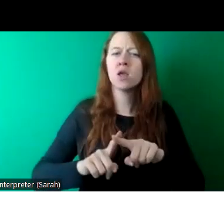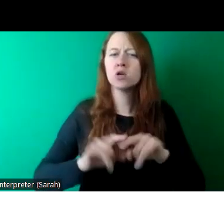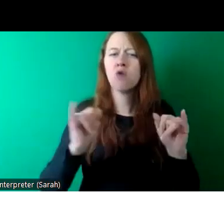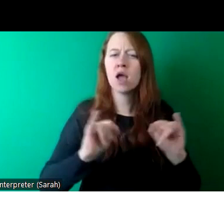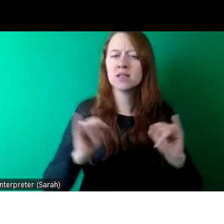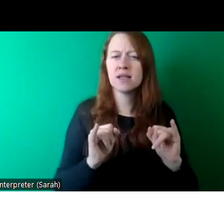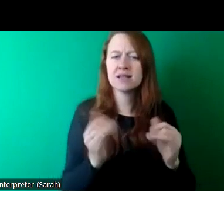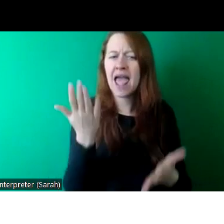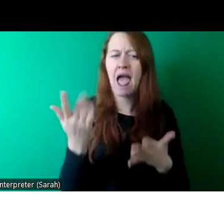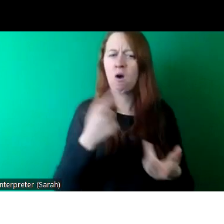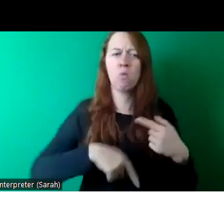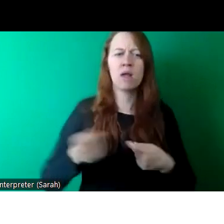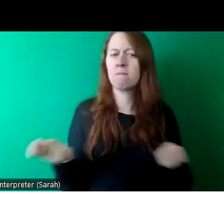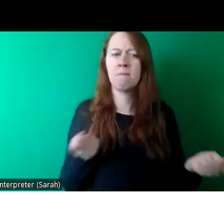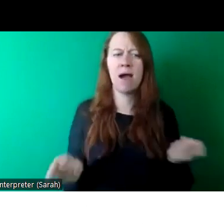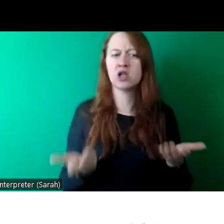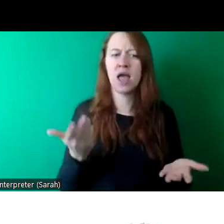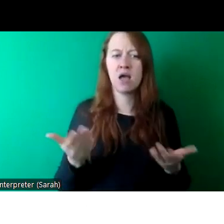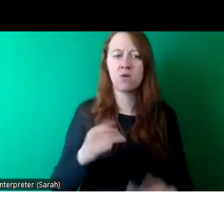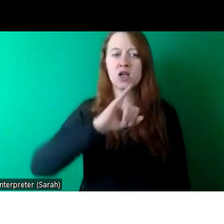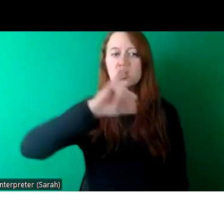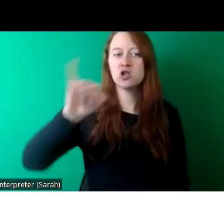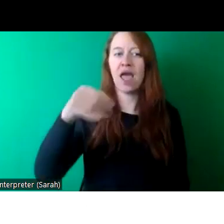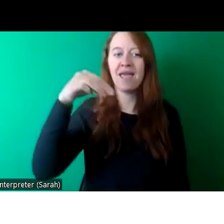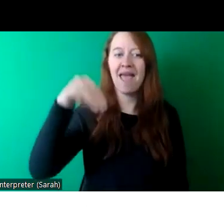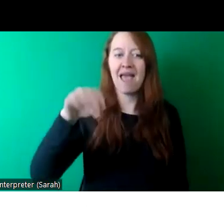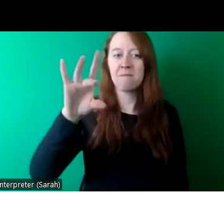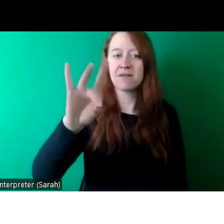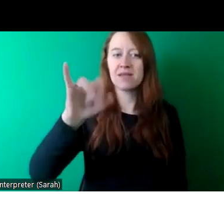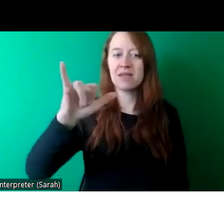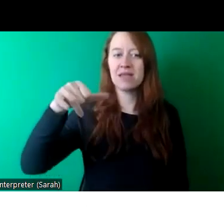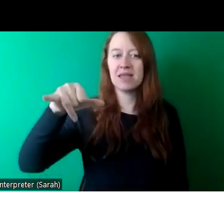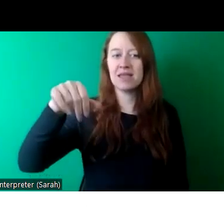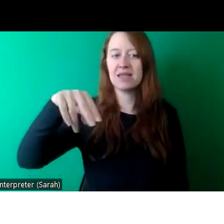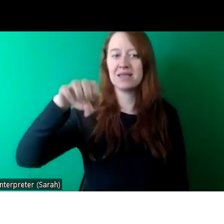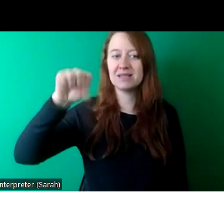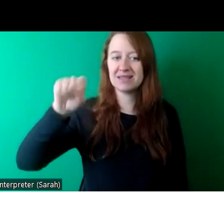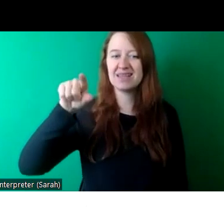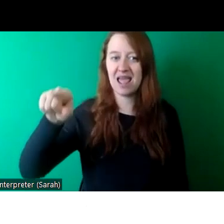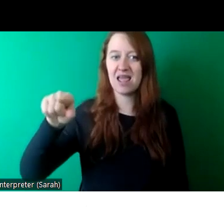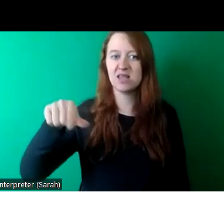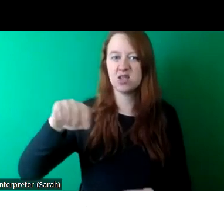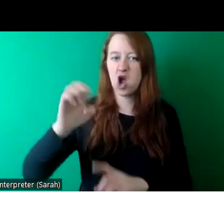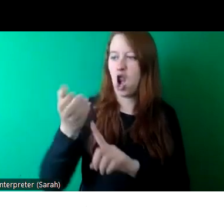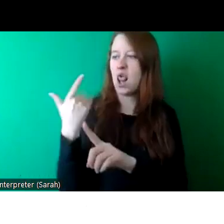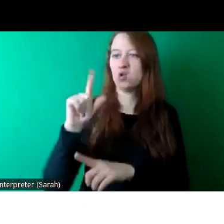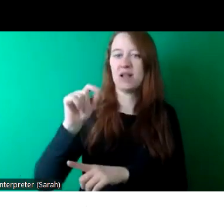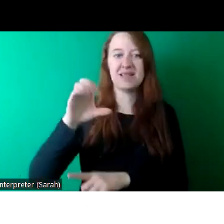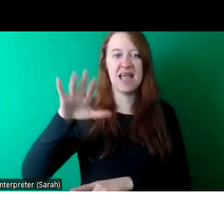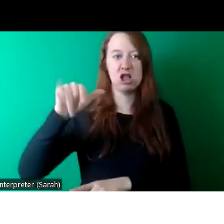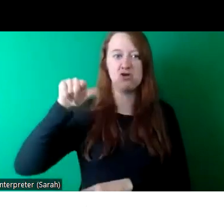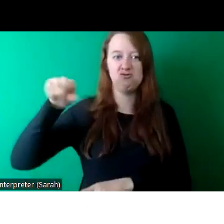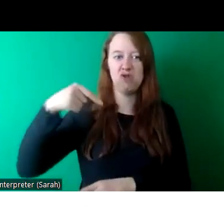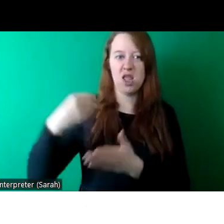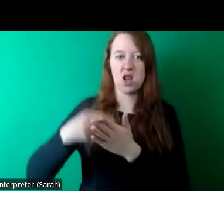draws his inspiration from John Maynard Keynes, an economist of the early 20th century, who he describes as being the method theorist who can